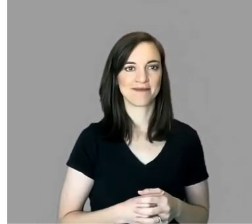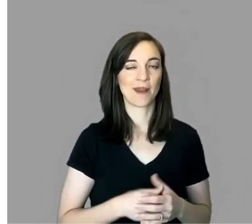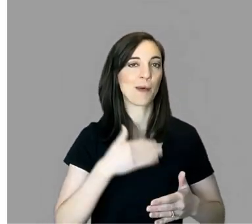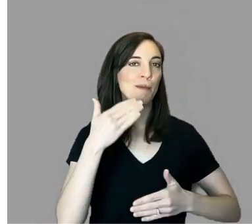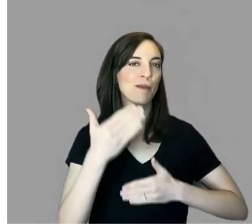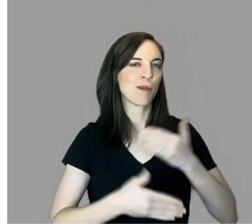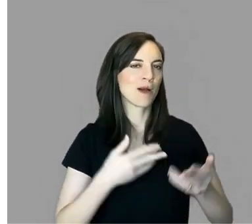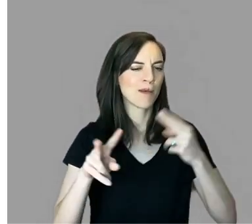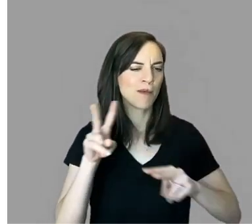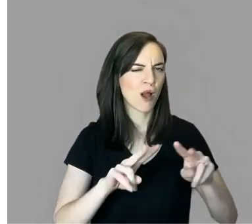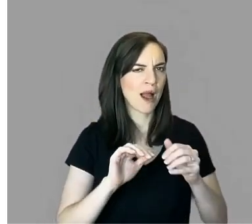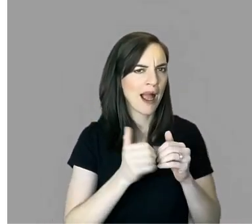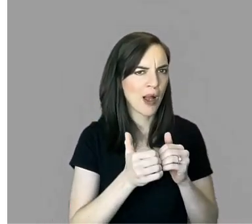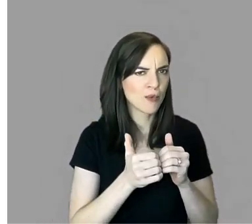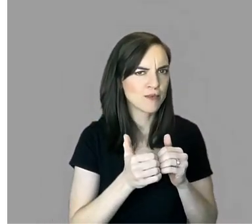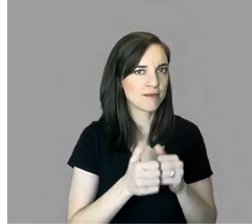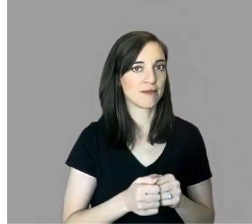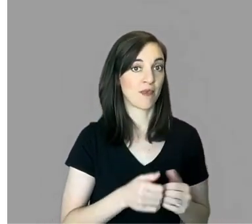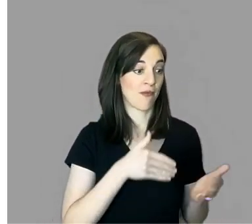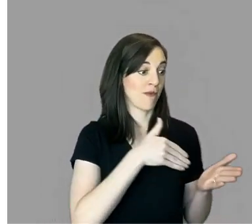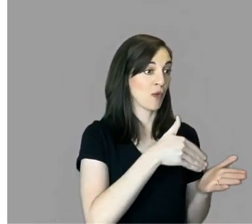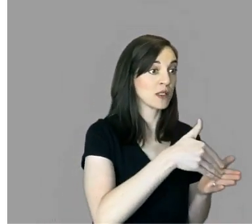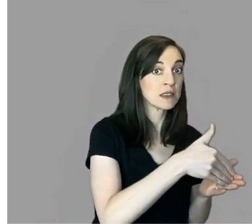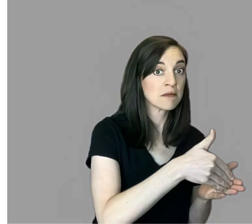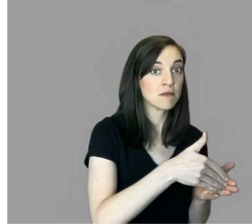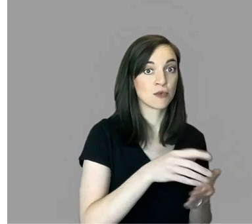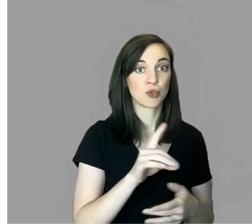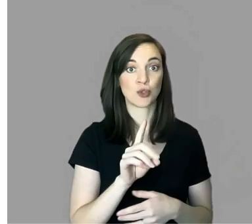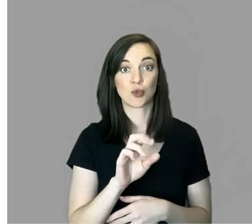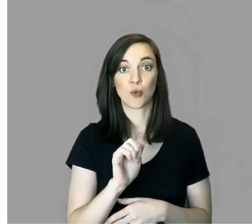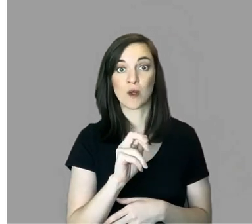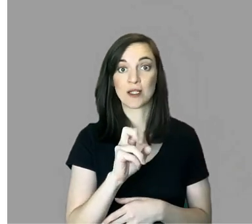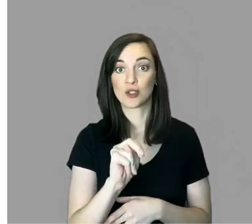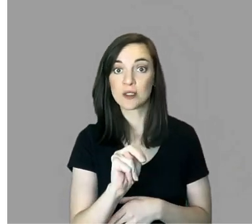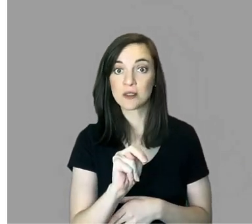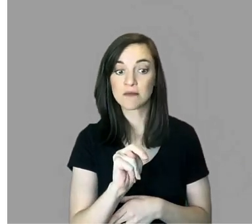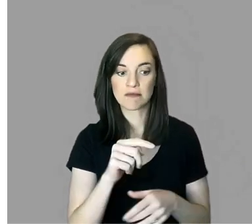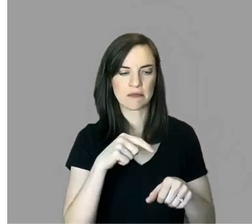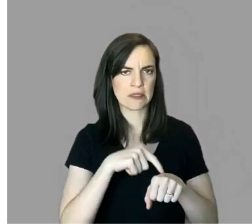Choose how you will progress monitor, whether that be by frequency,